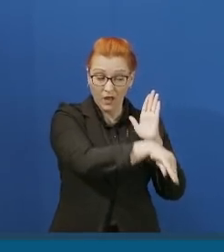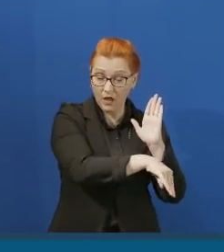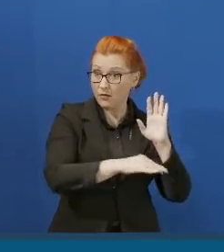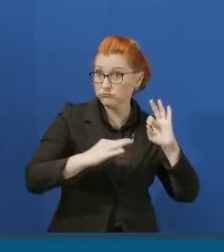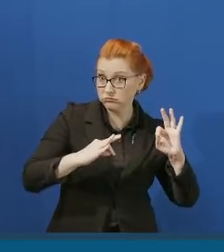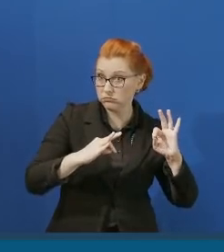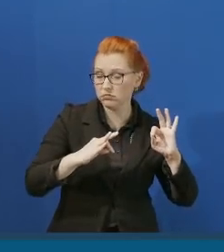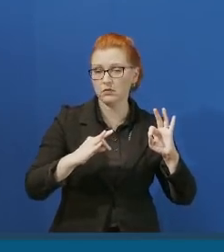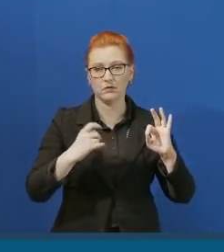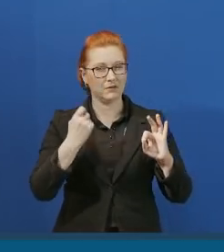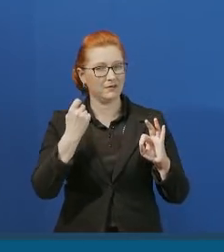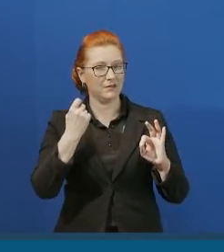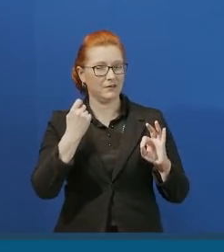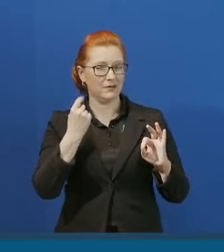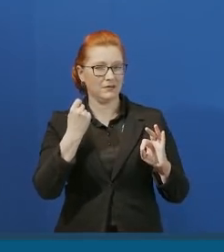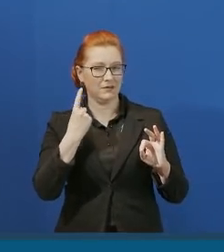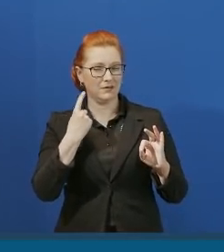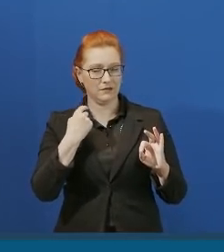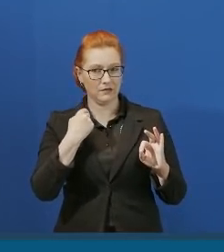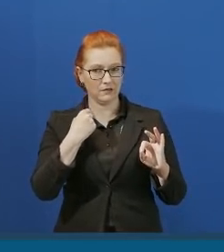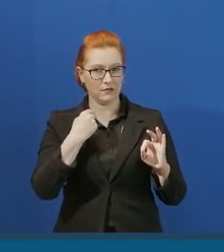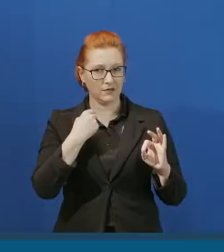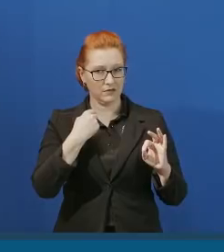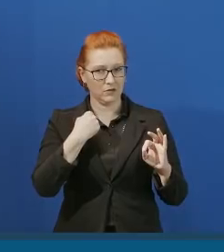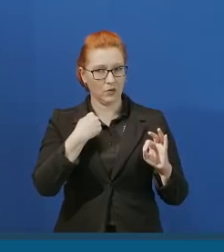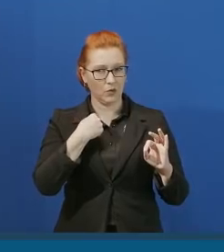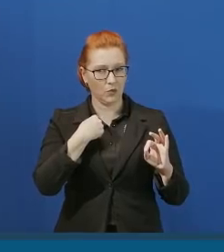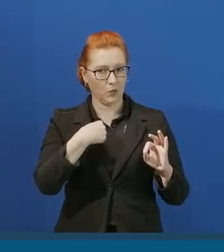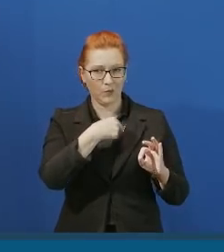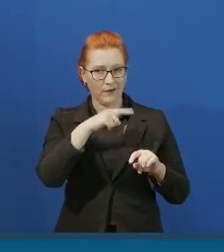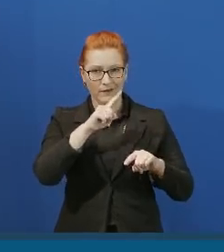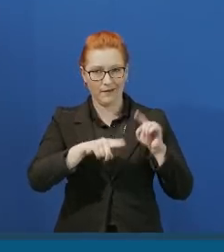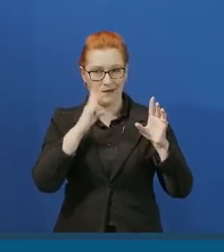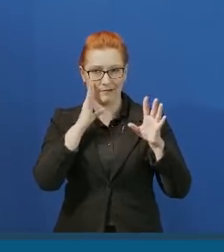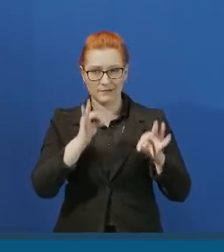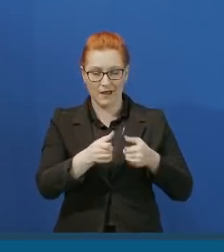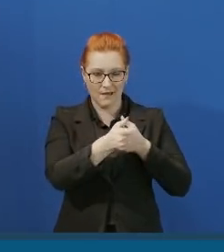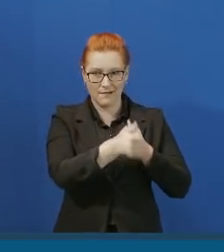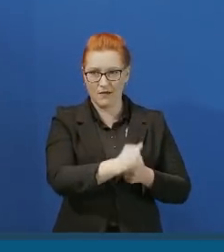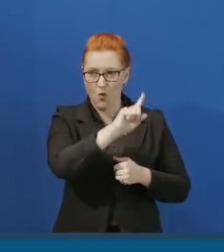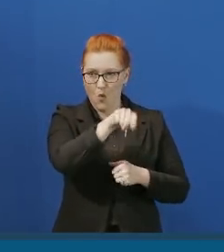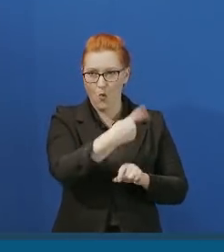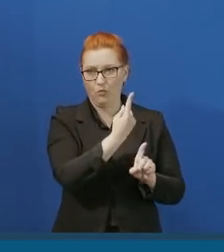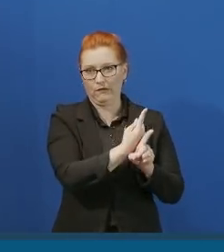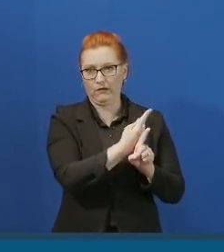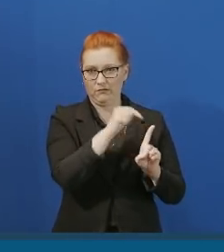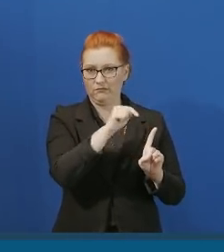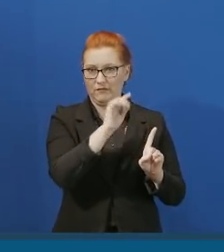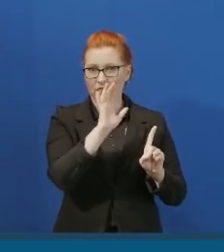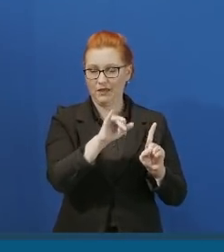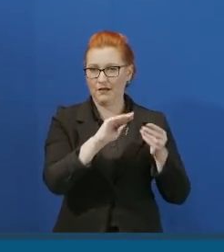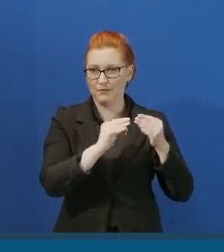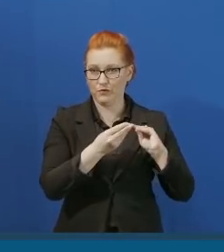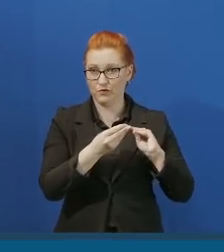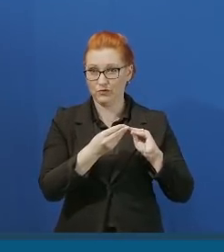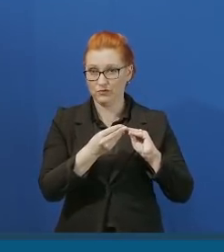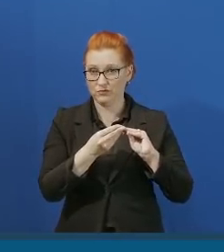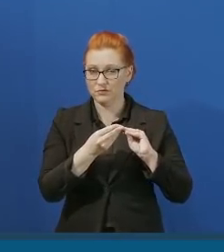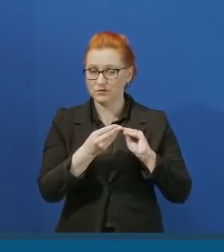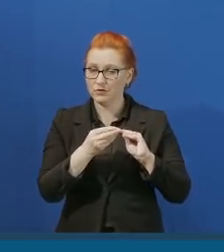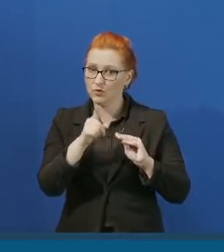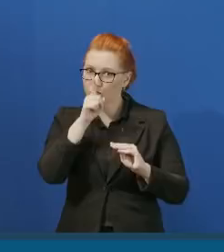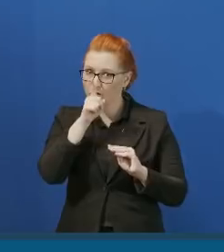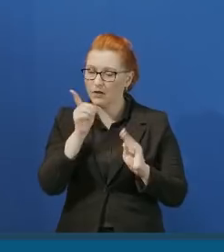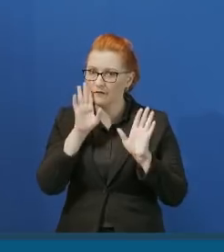charts. This is about the people of Arizona. And we have lost to date 304